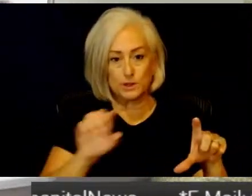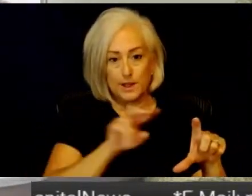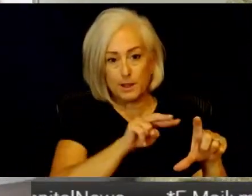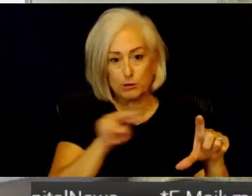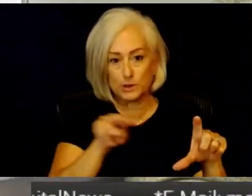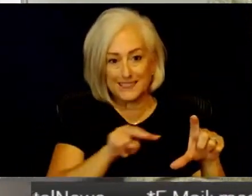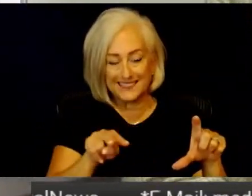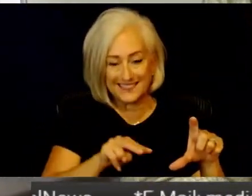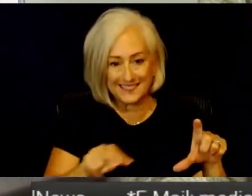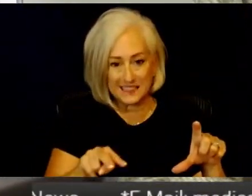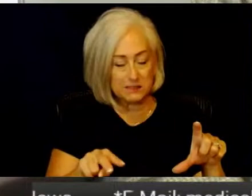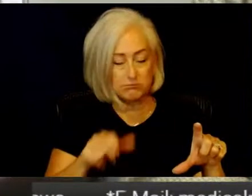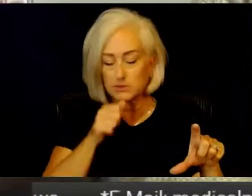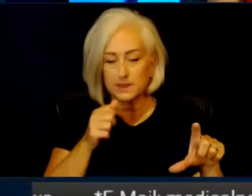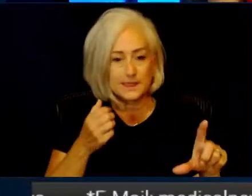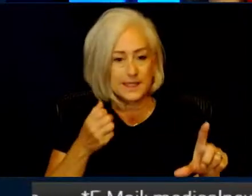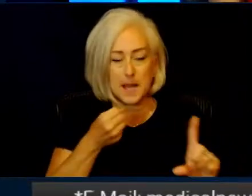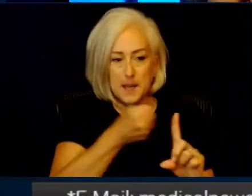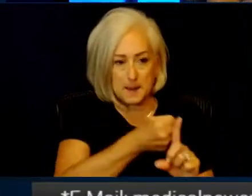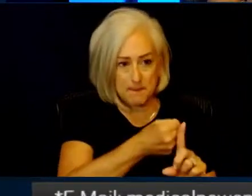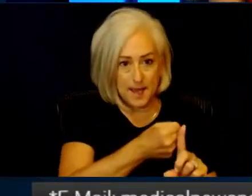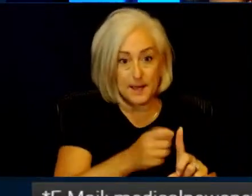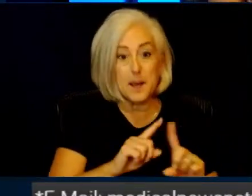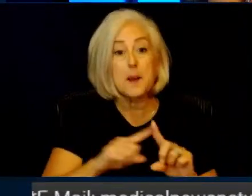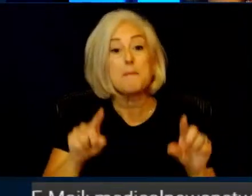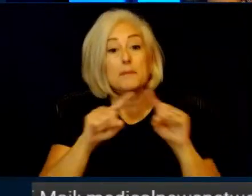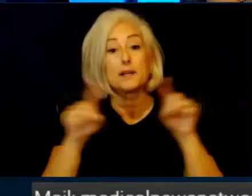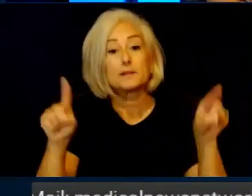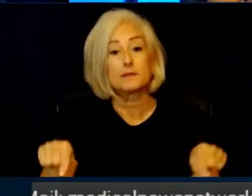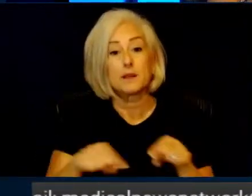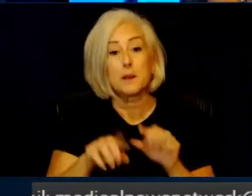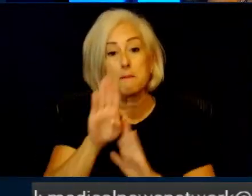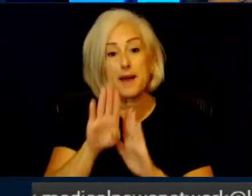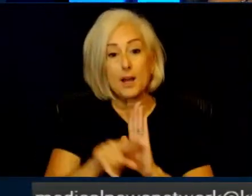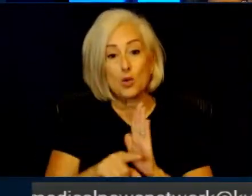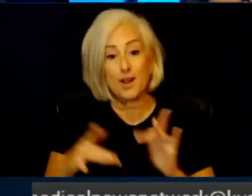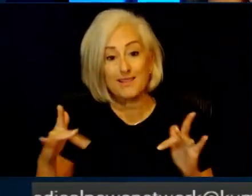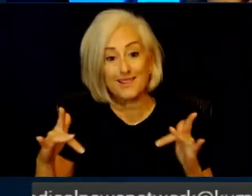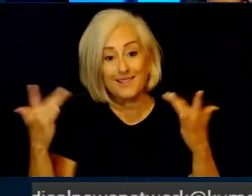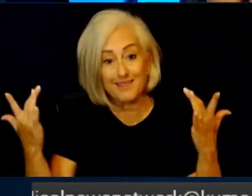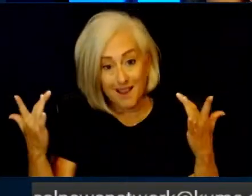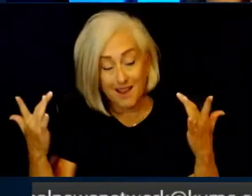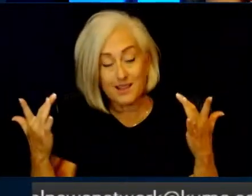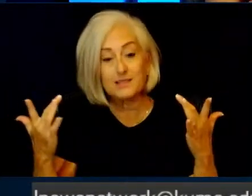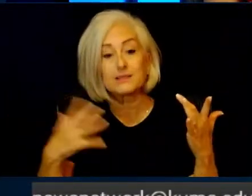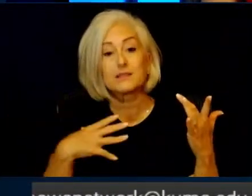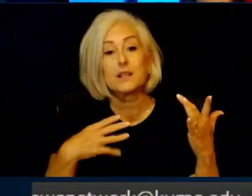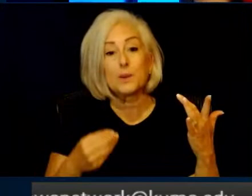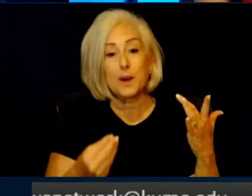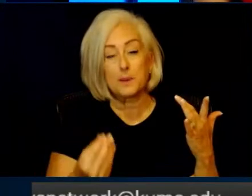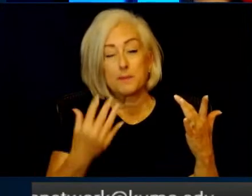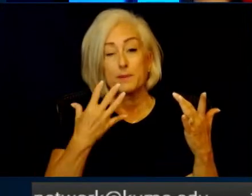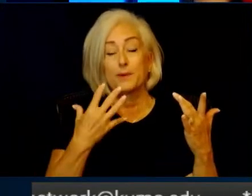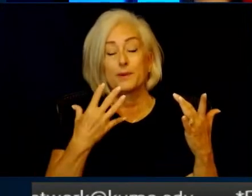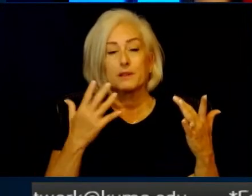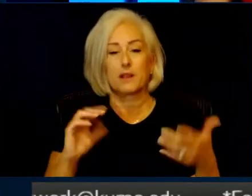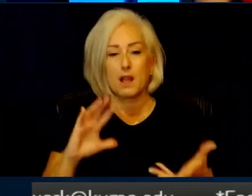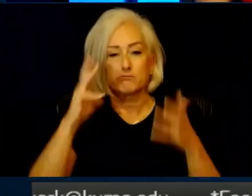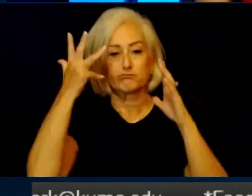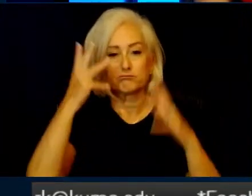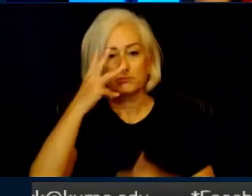sleep. Makes sense. Tony has a dilemma that he wants Dr. Luthra's help on. Tony